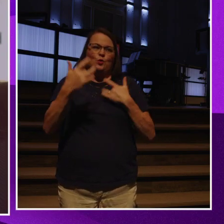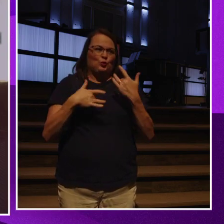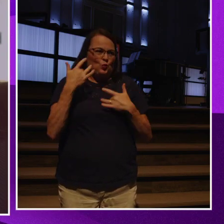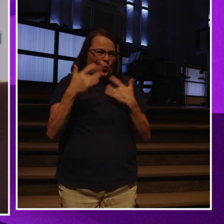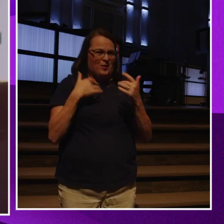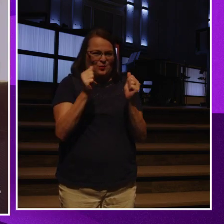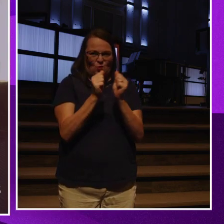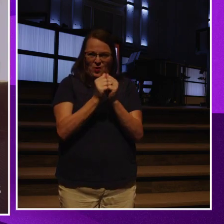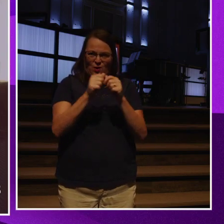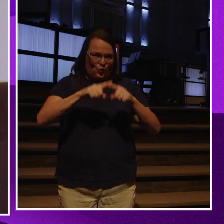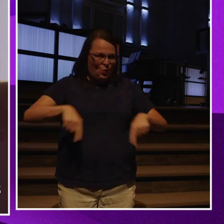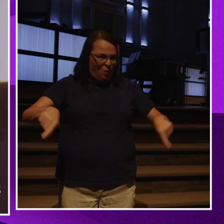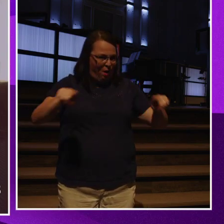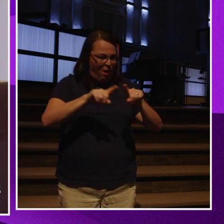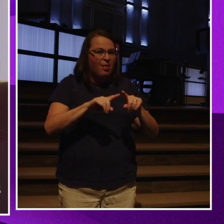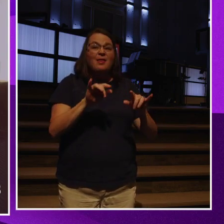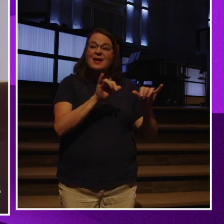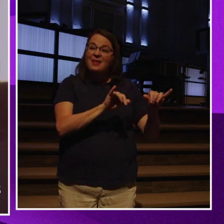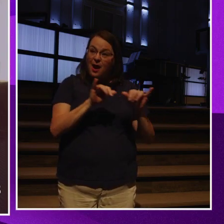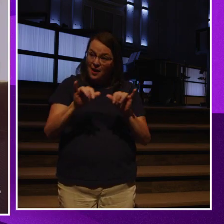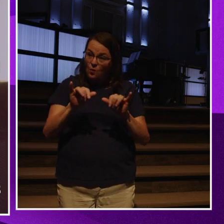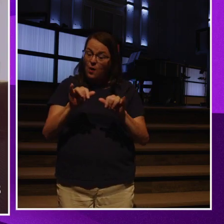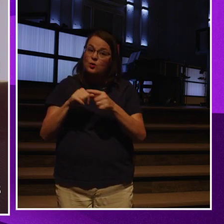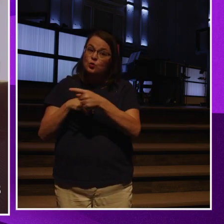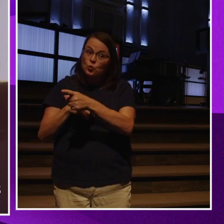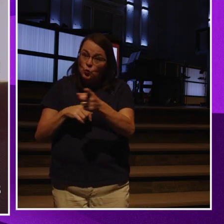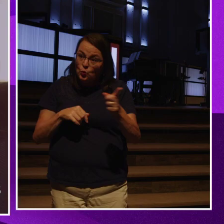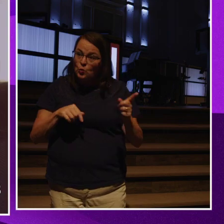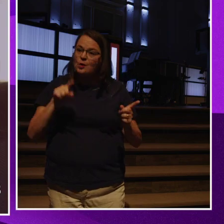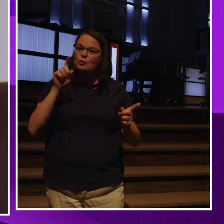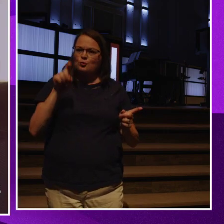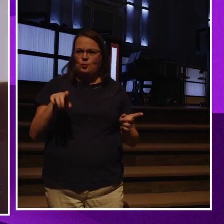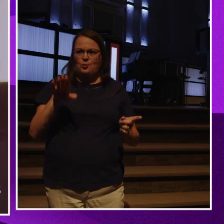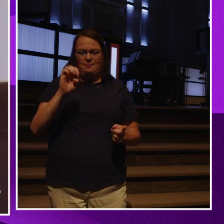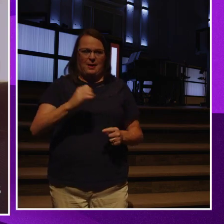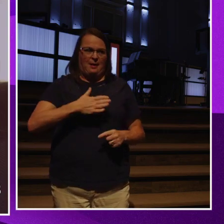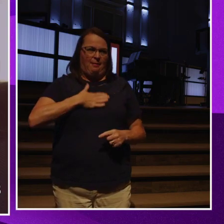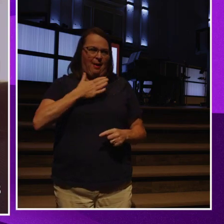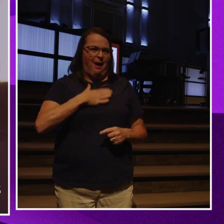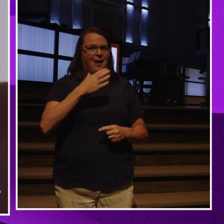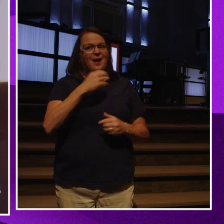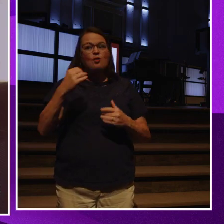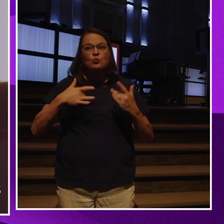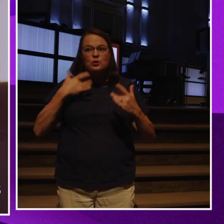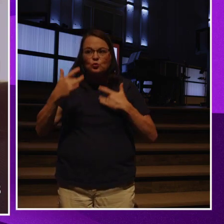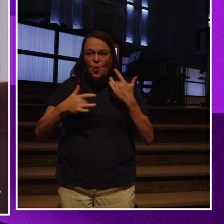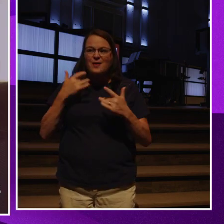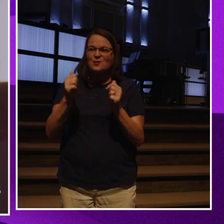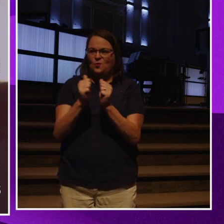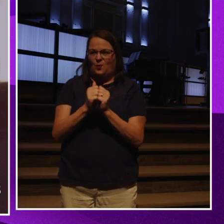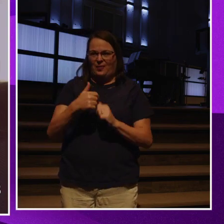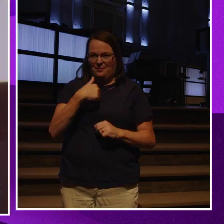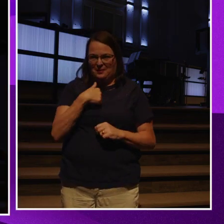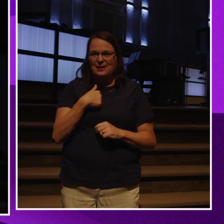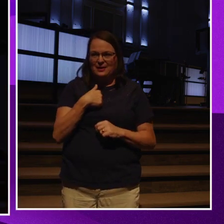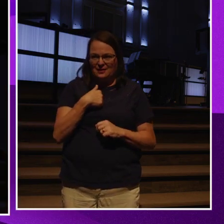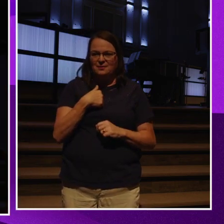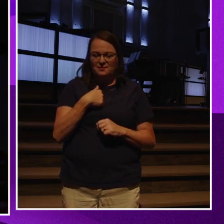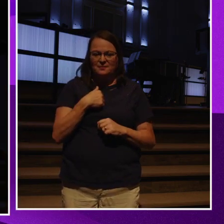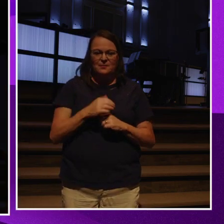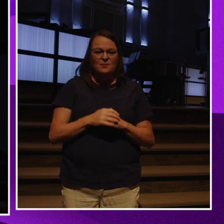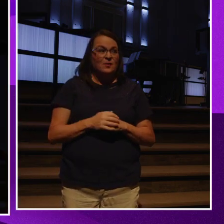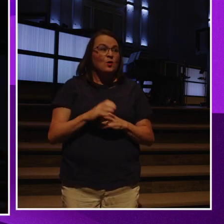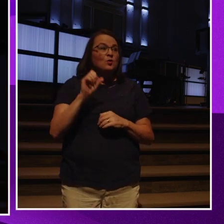all. Likewise, you also should be glad and rejoice with me.